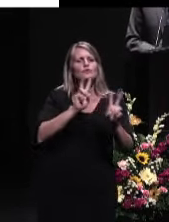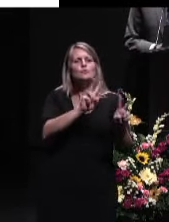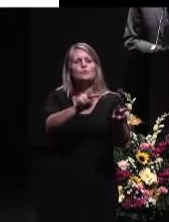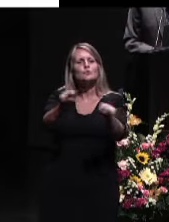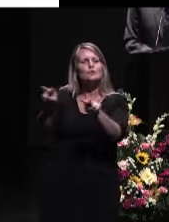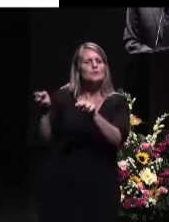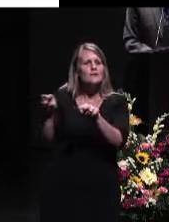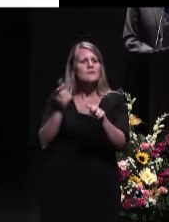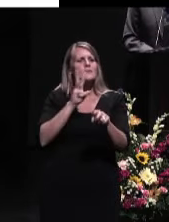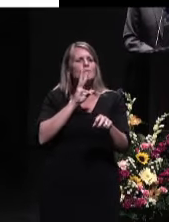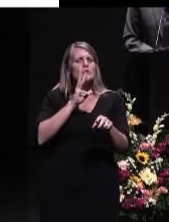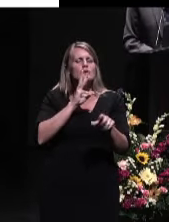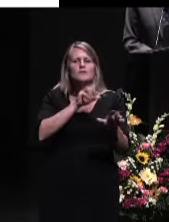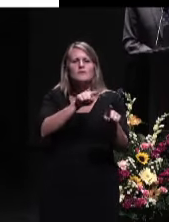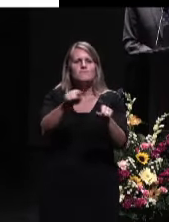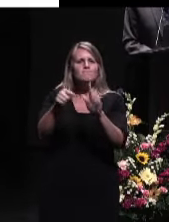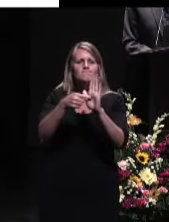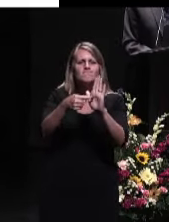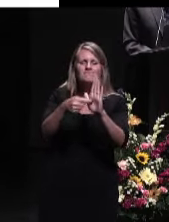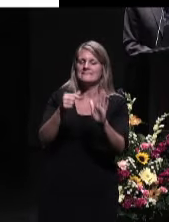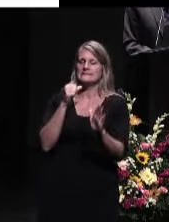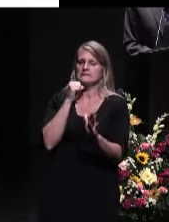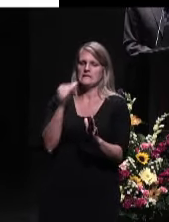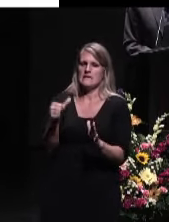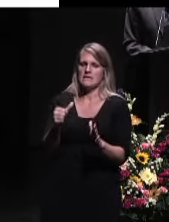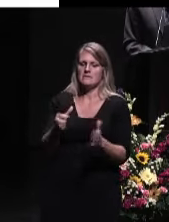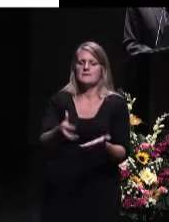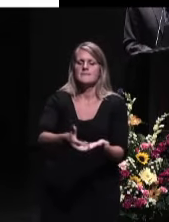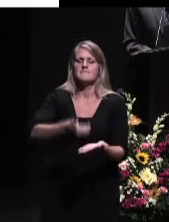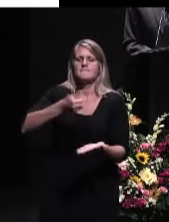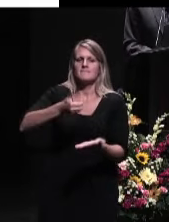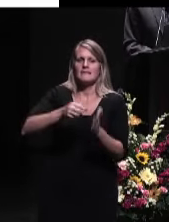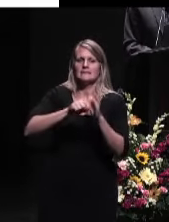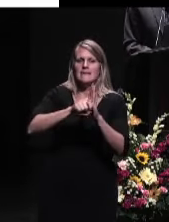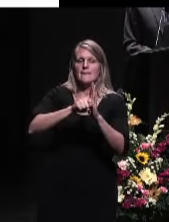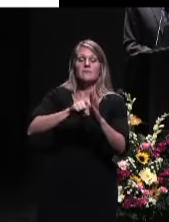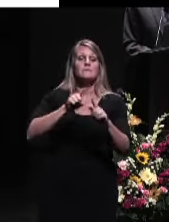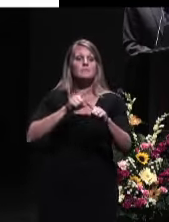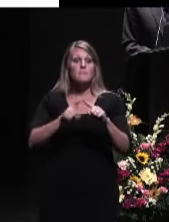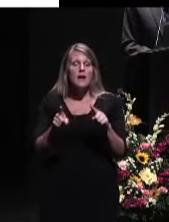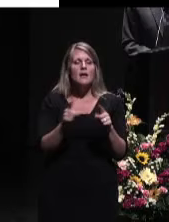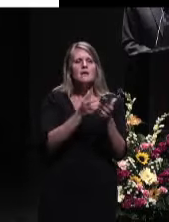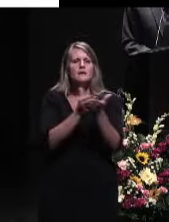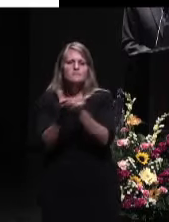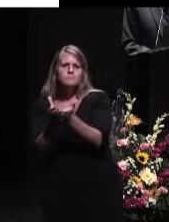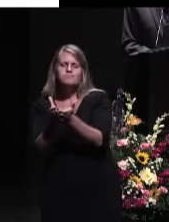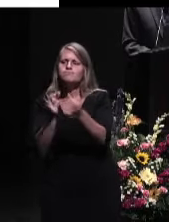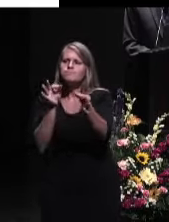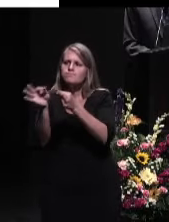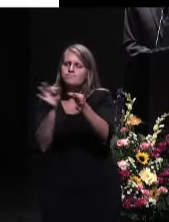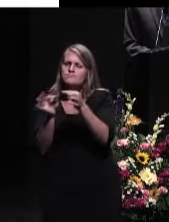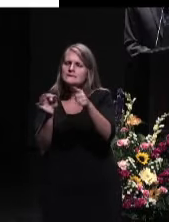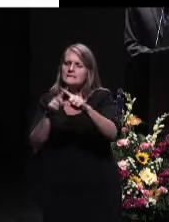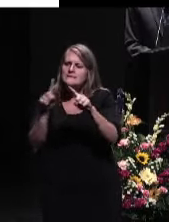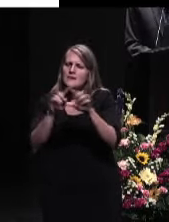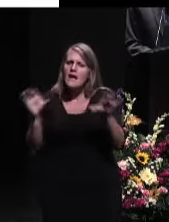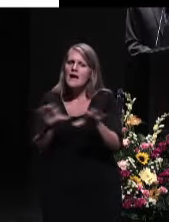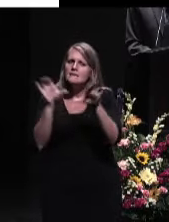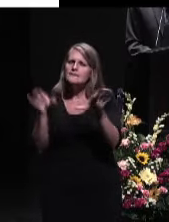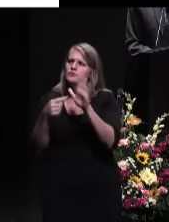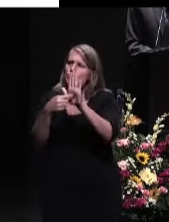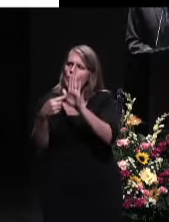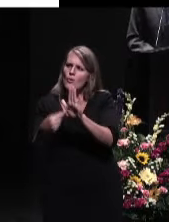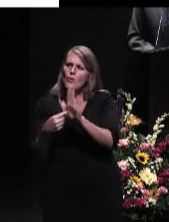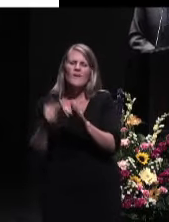water, and we didn't take any samples, but we stopped a couple of times, talked about a number of different activities in which we're engaged.